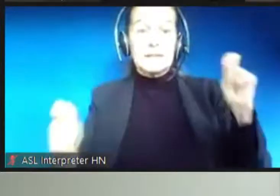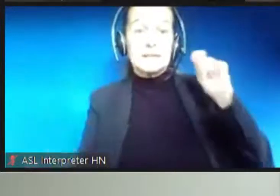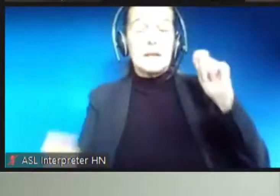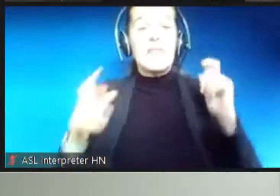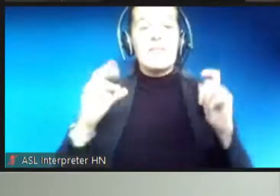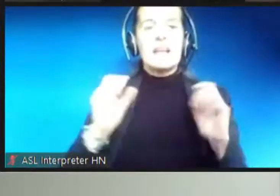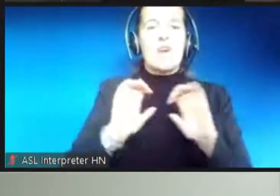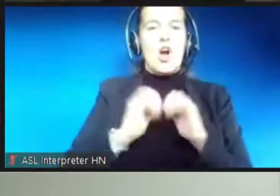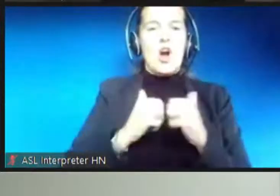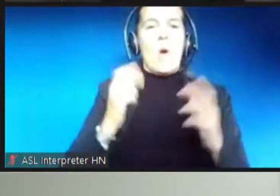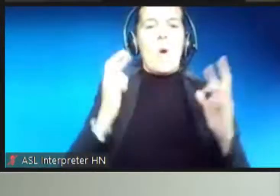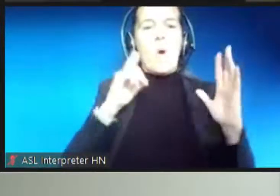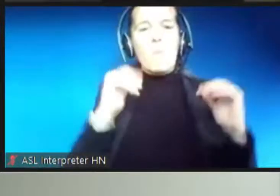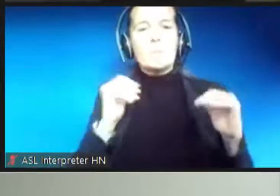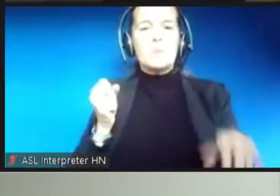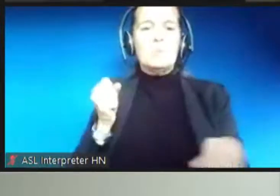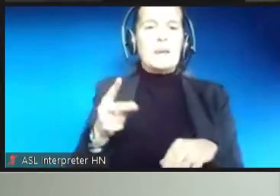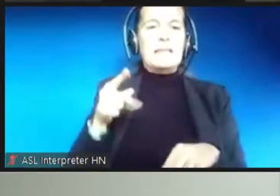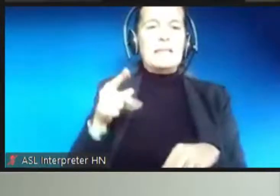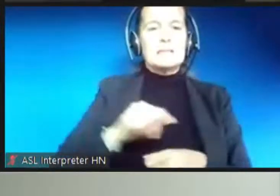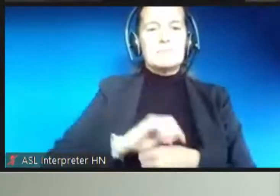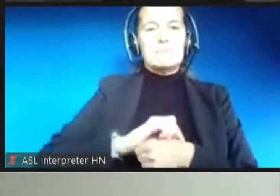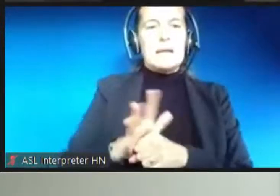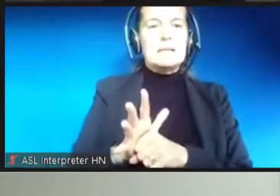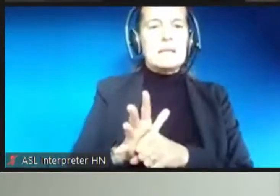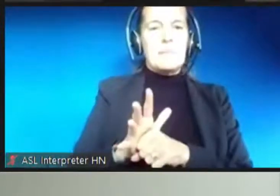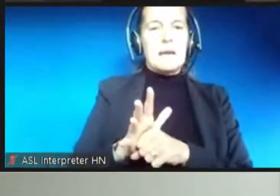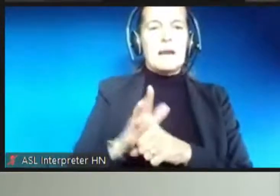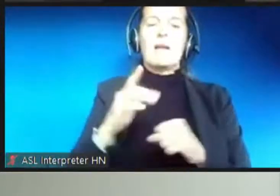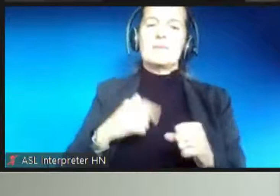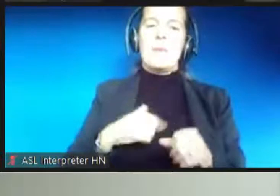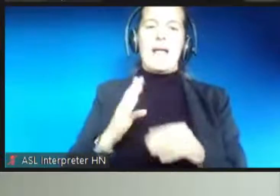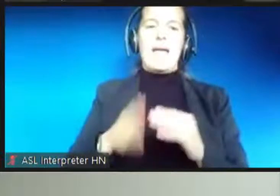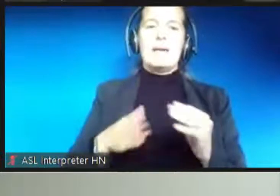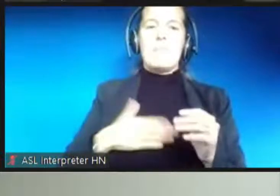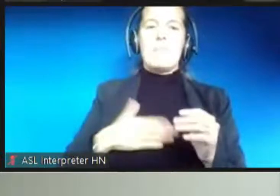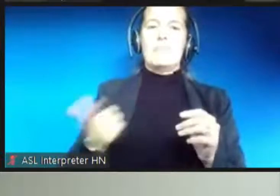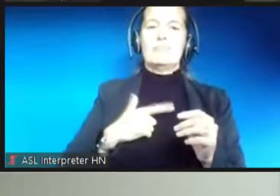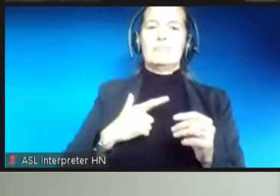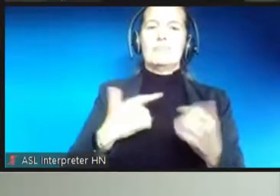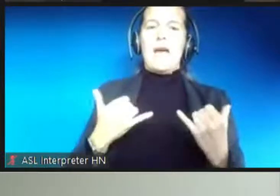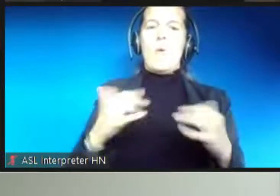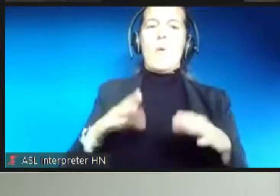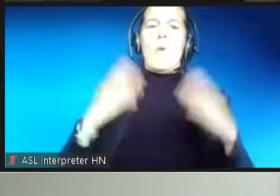terrible pandemic. And I'll end my presentation now and be open for questions.